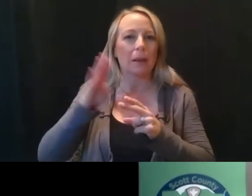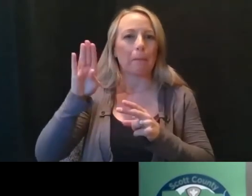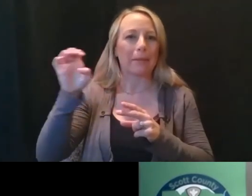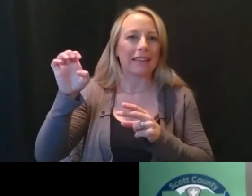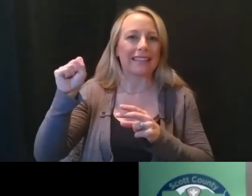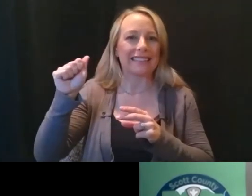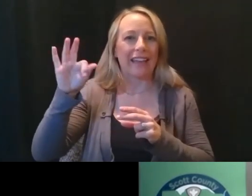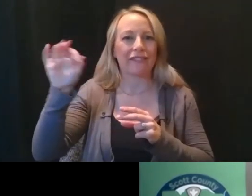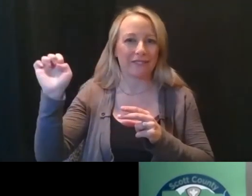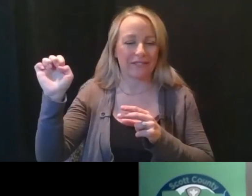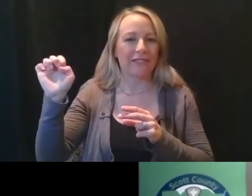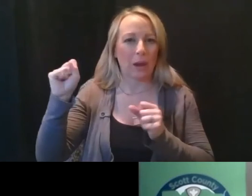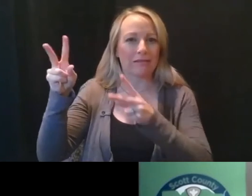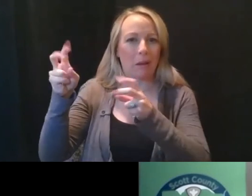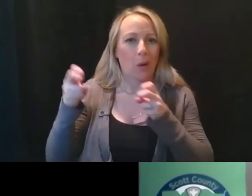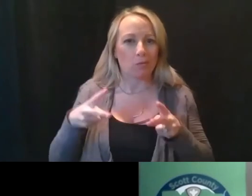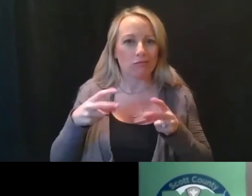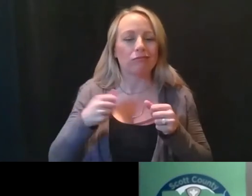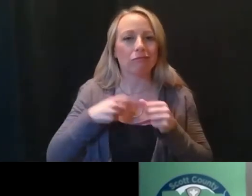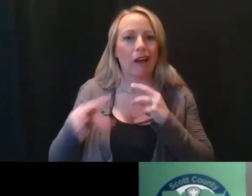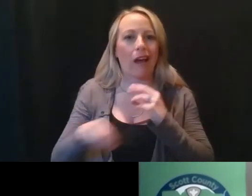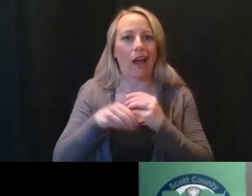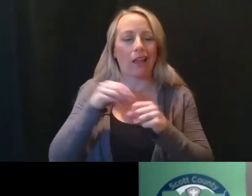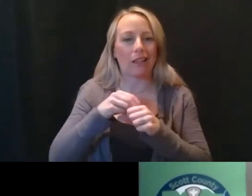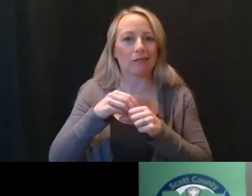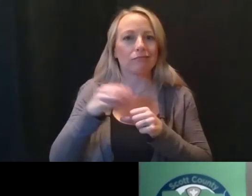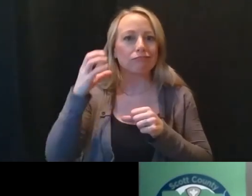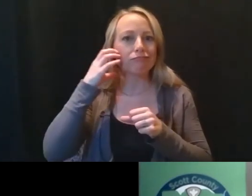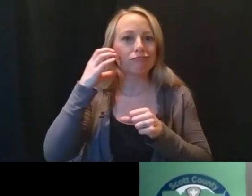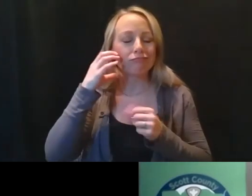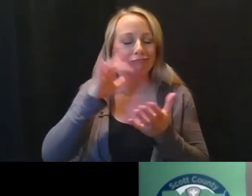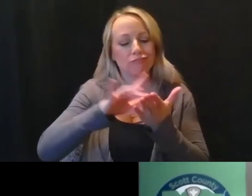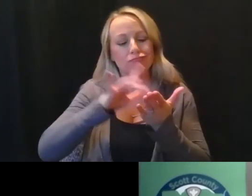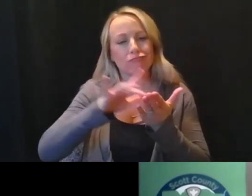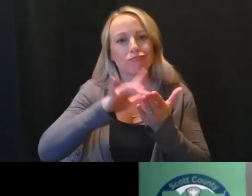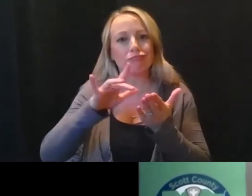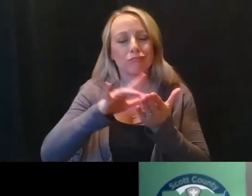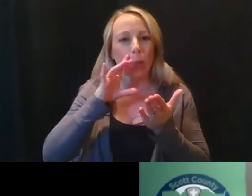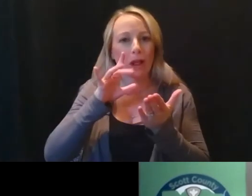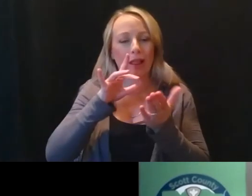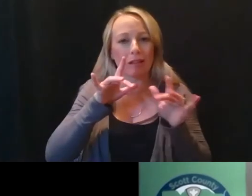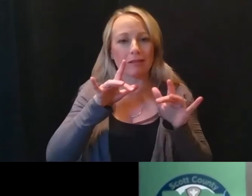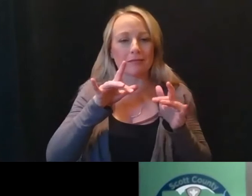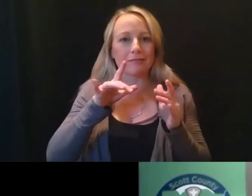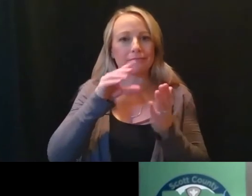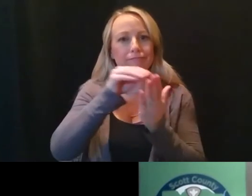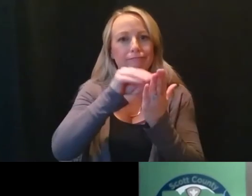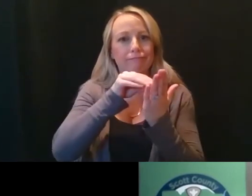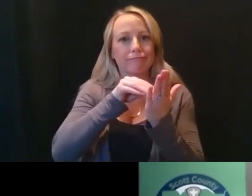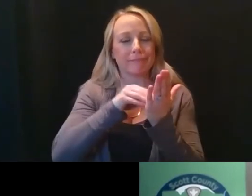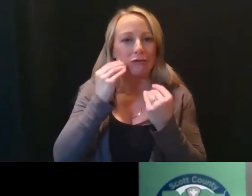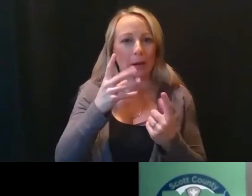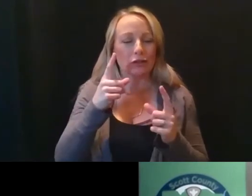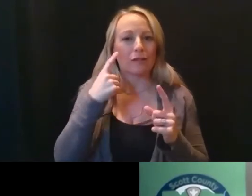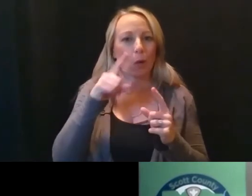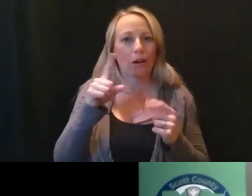And a person can choose to put that into their phone. They'll record their information on their first vaccine, and then it